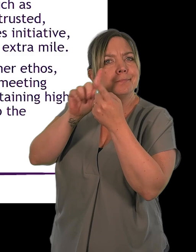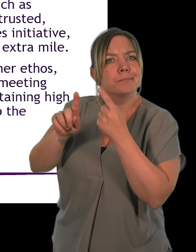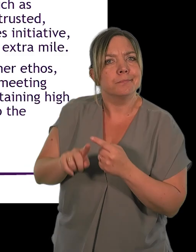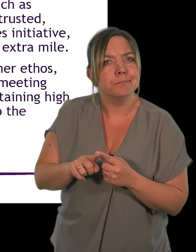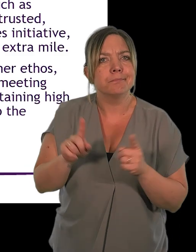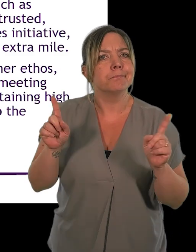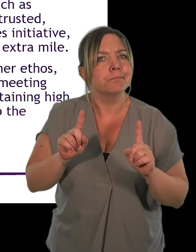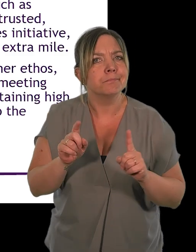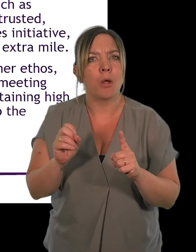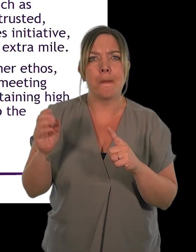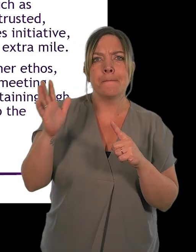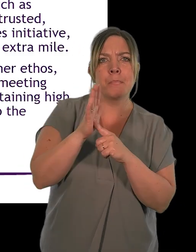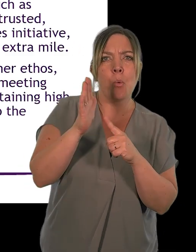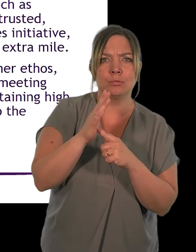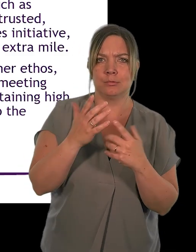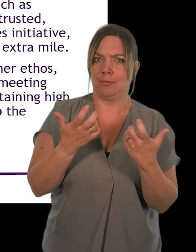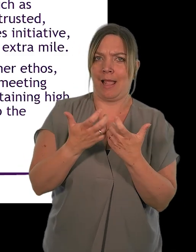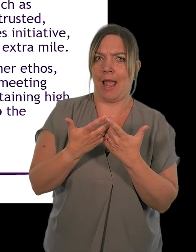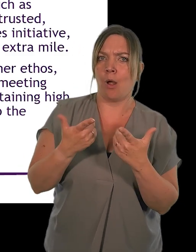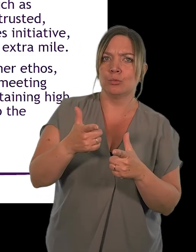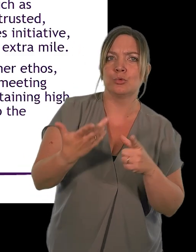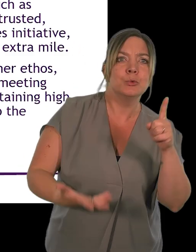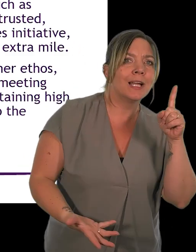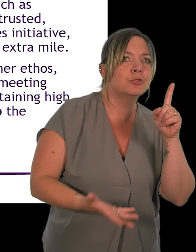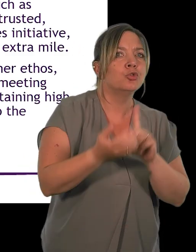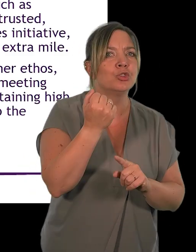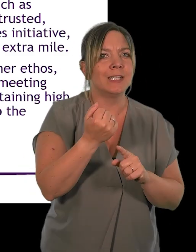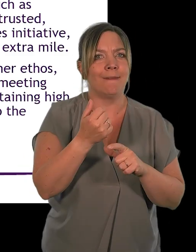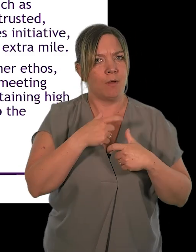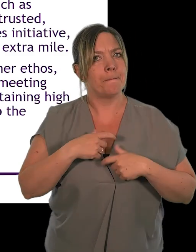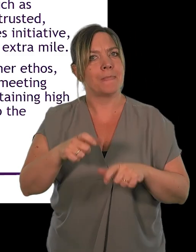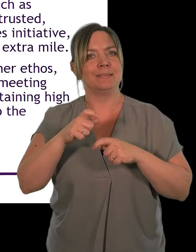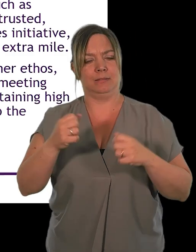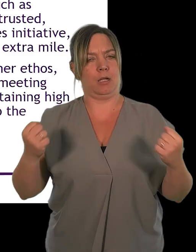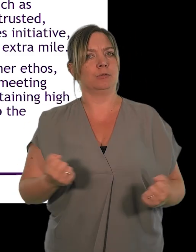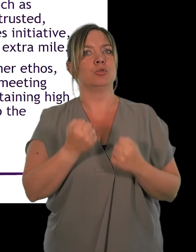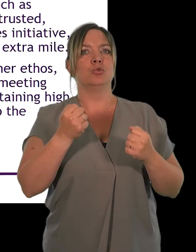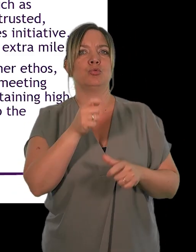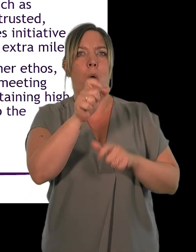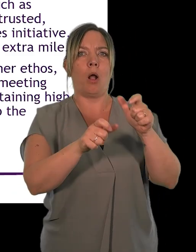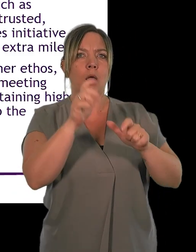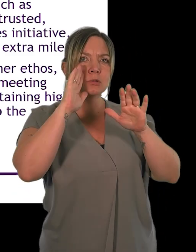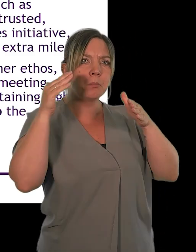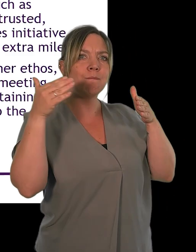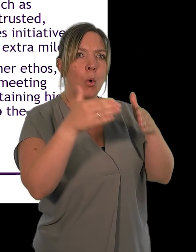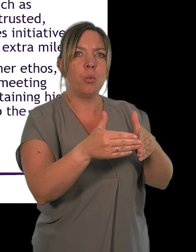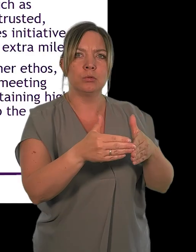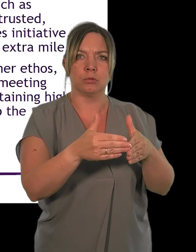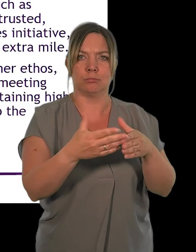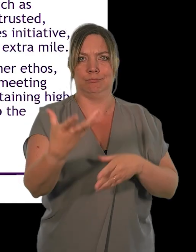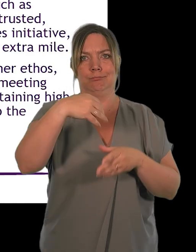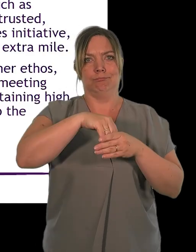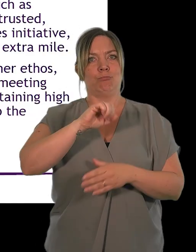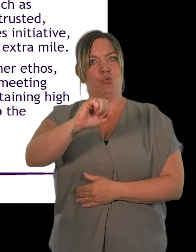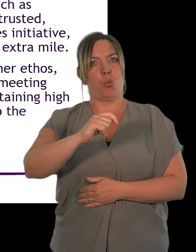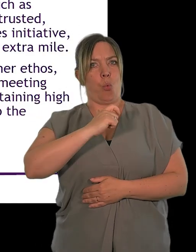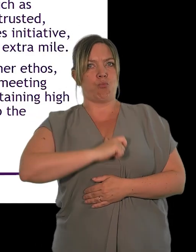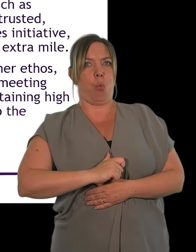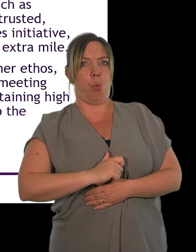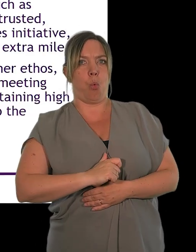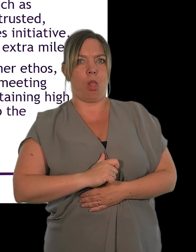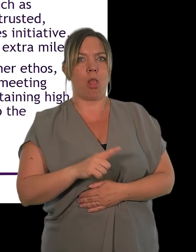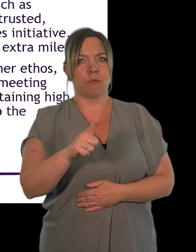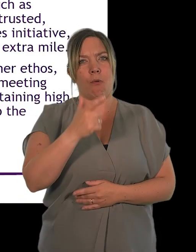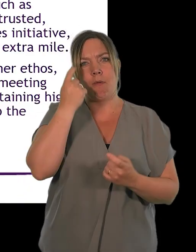of achieving and maintaining a strong customer focus within your role. So you could